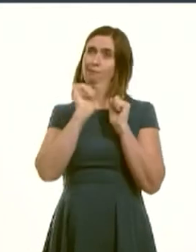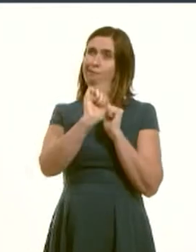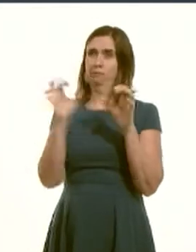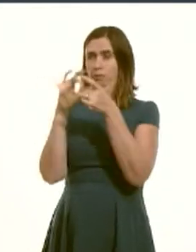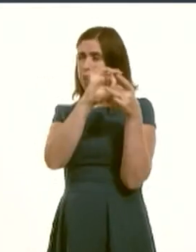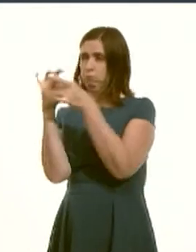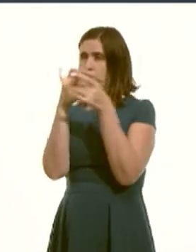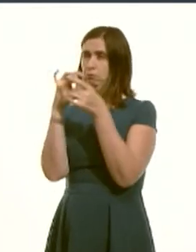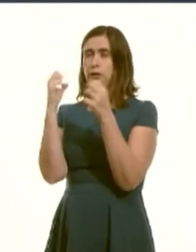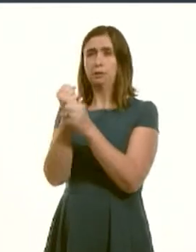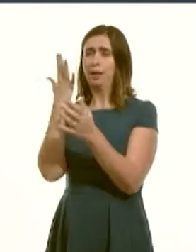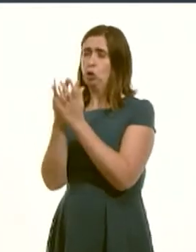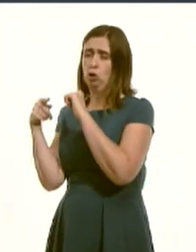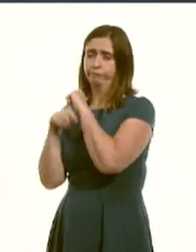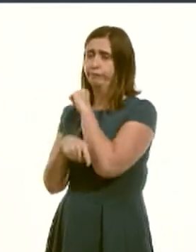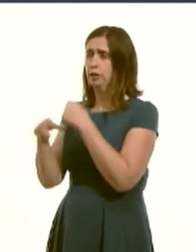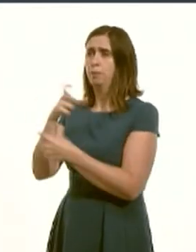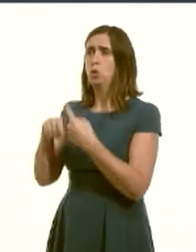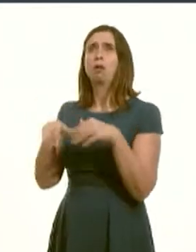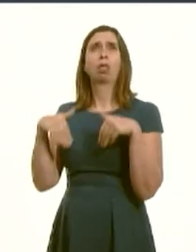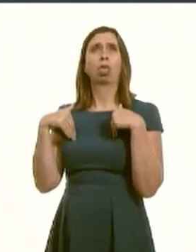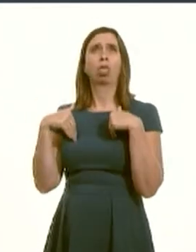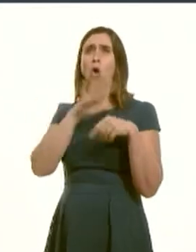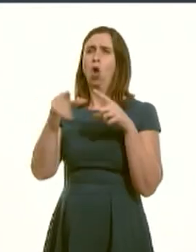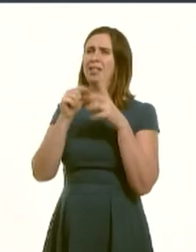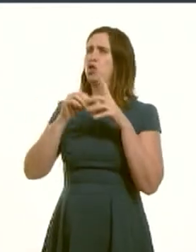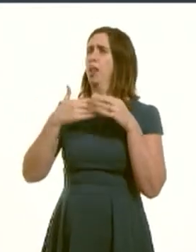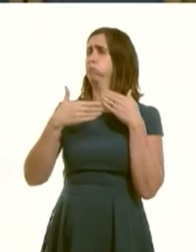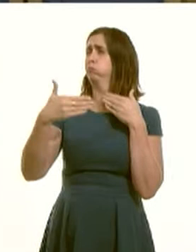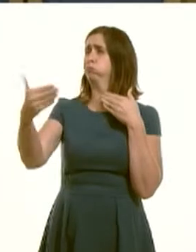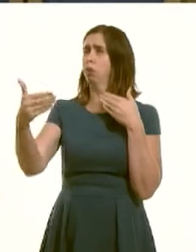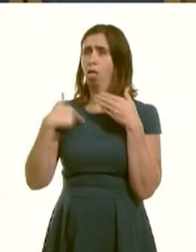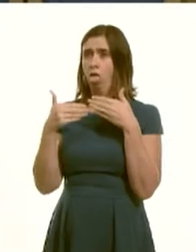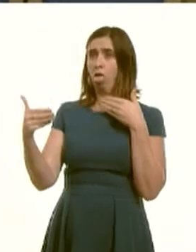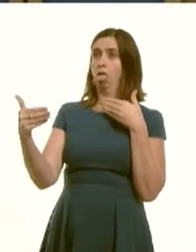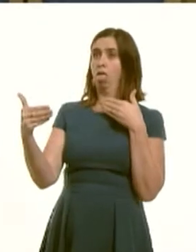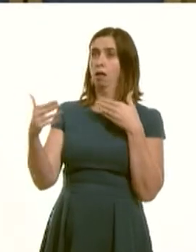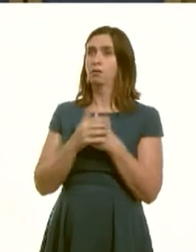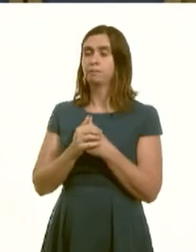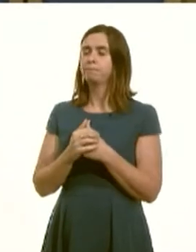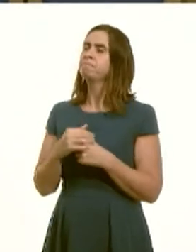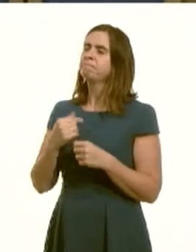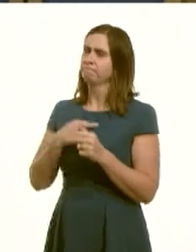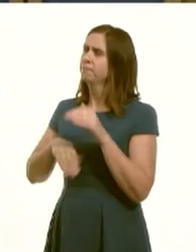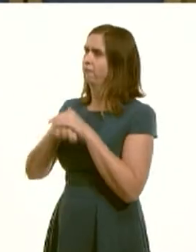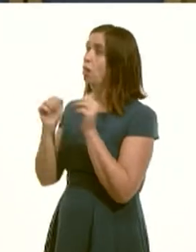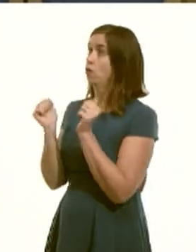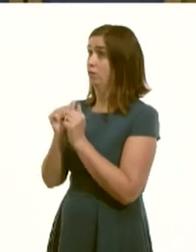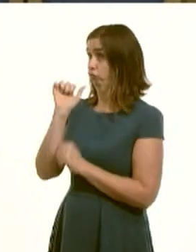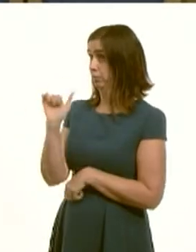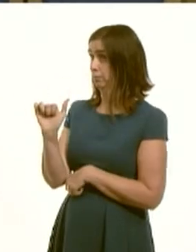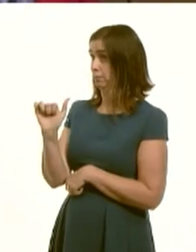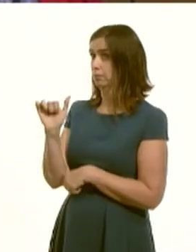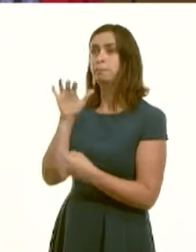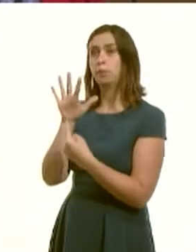most disadvantaged communities are not left out of the digital advances? Indeed so, I couldn't agree more. That is vital. We know, of